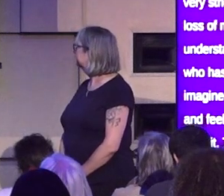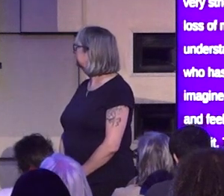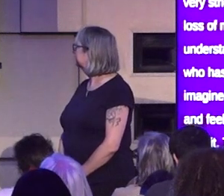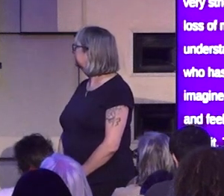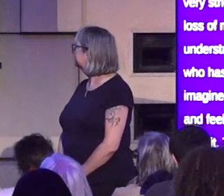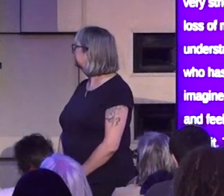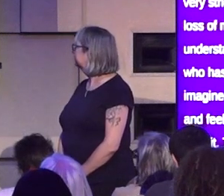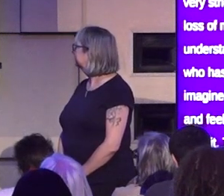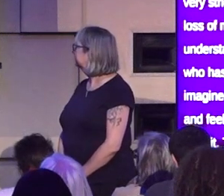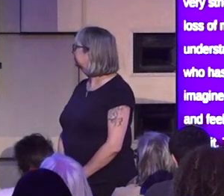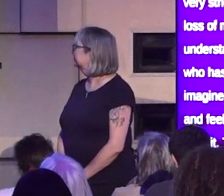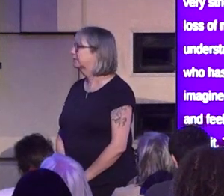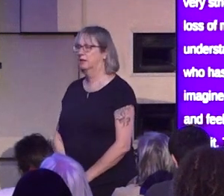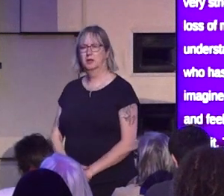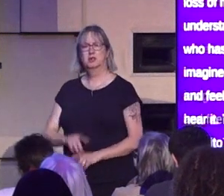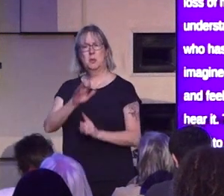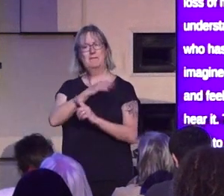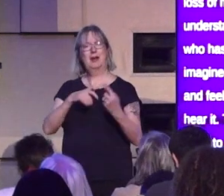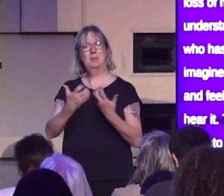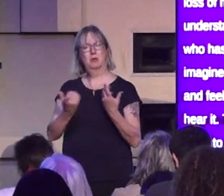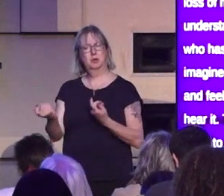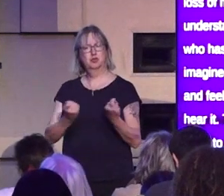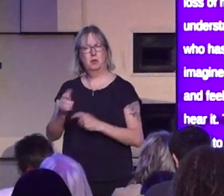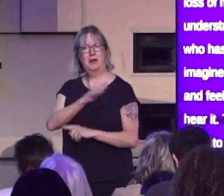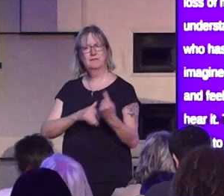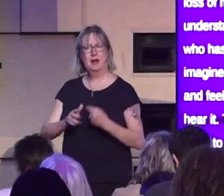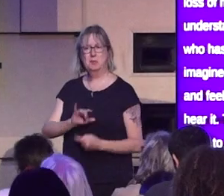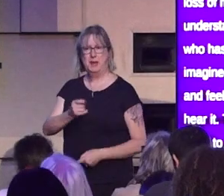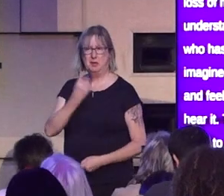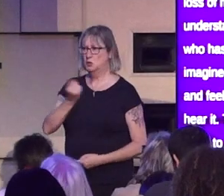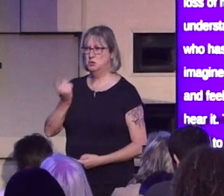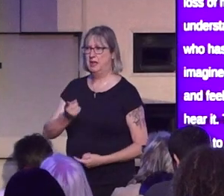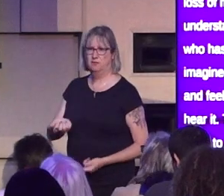So really looking at management, these are things that we probably do ourselves all the time.